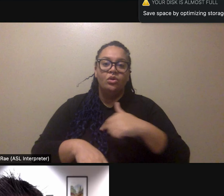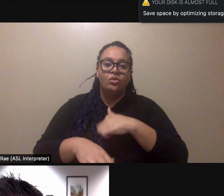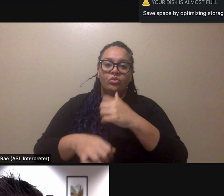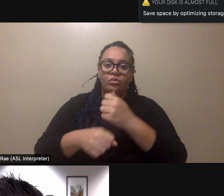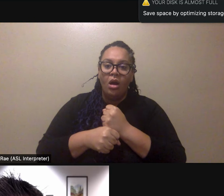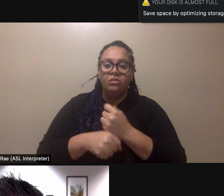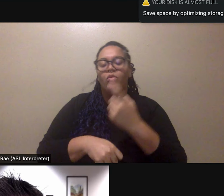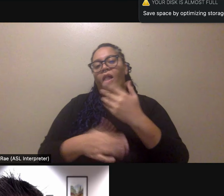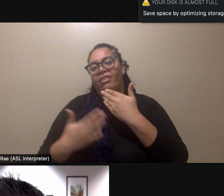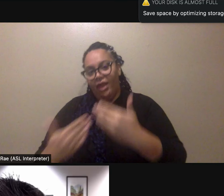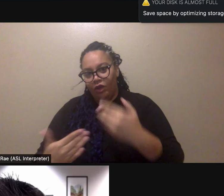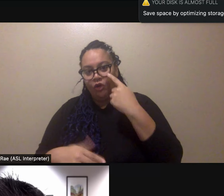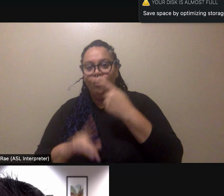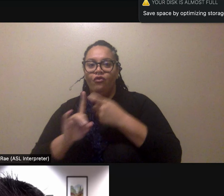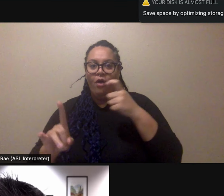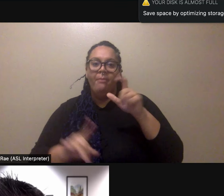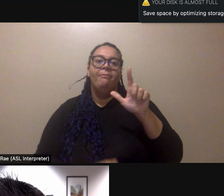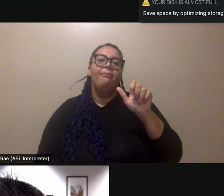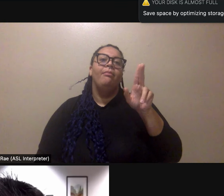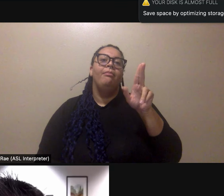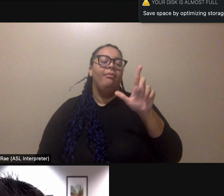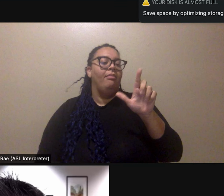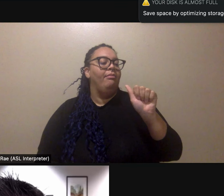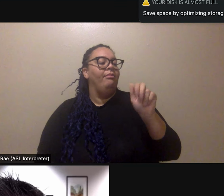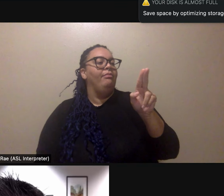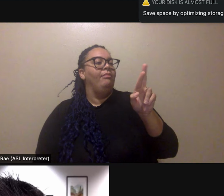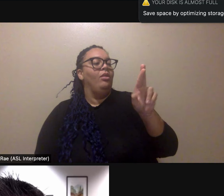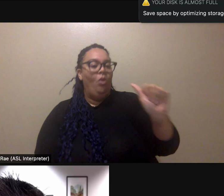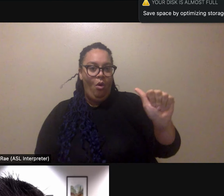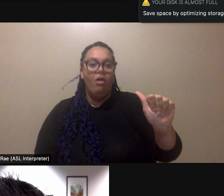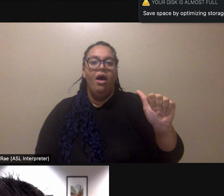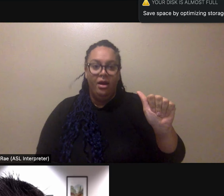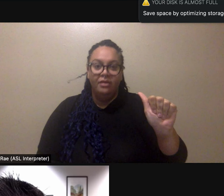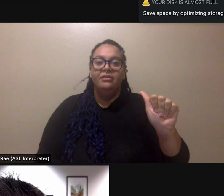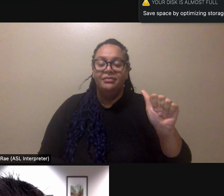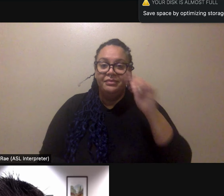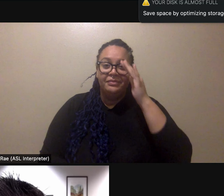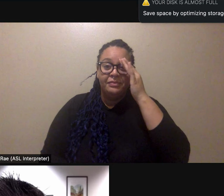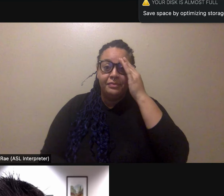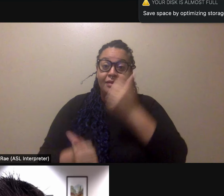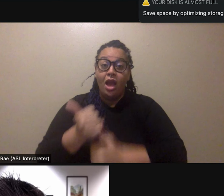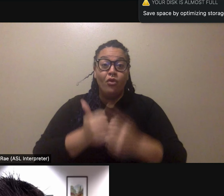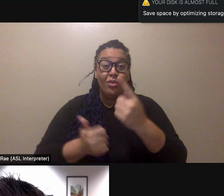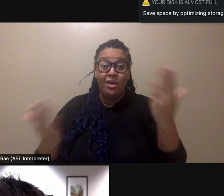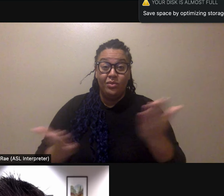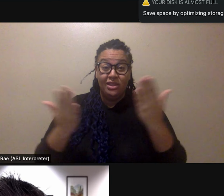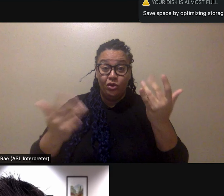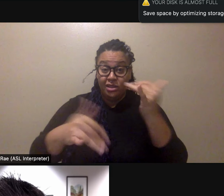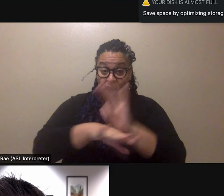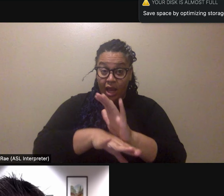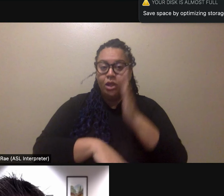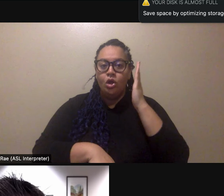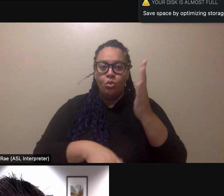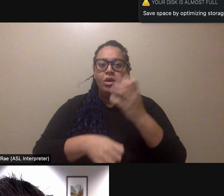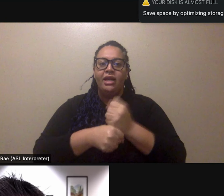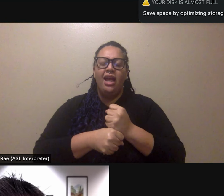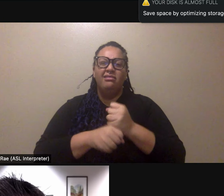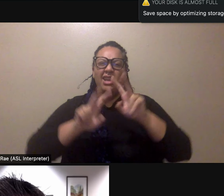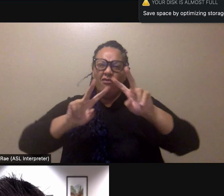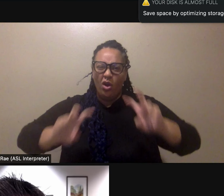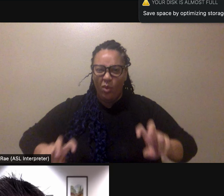little thank you from Laura. Thank you, Laura. Everybody who is here tonight is going to get an evaluation to